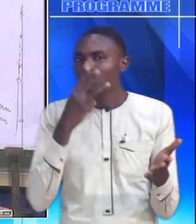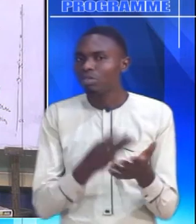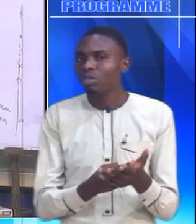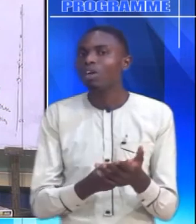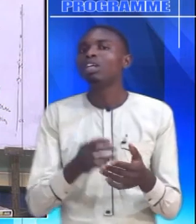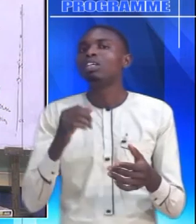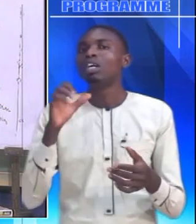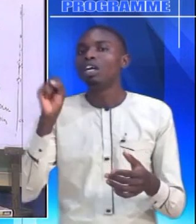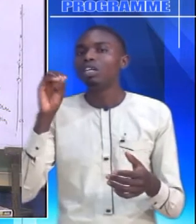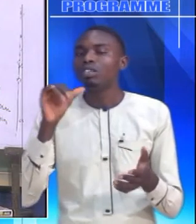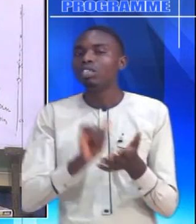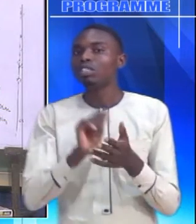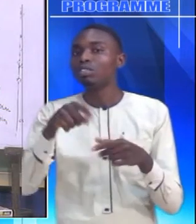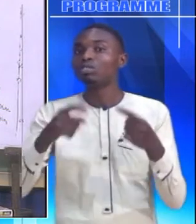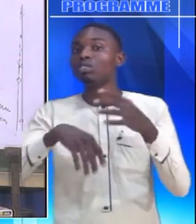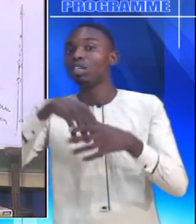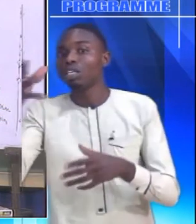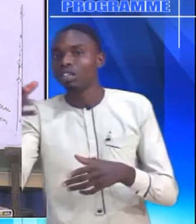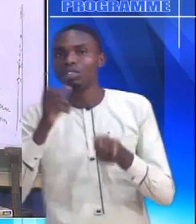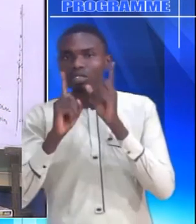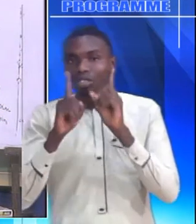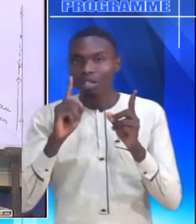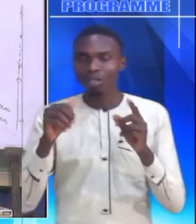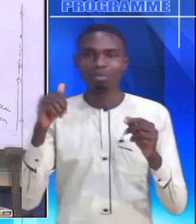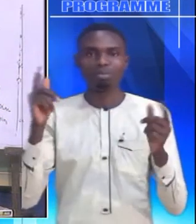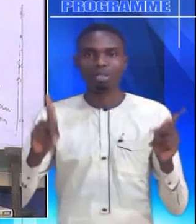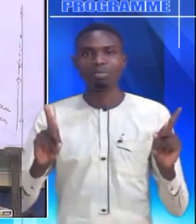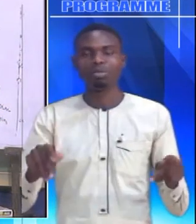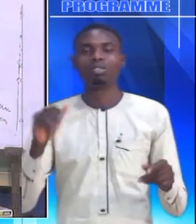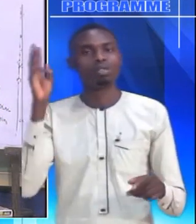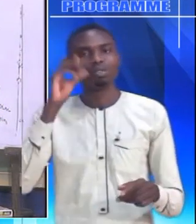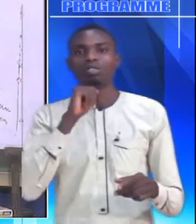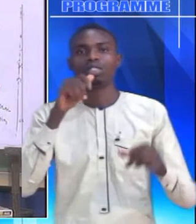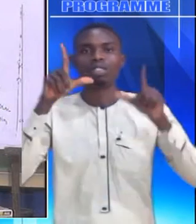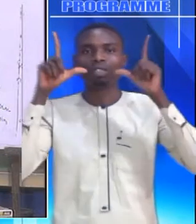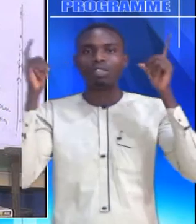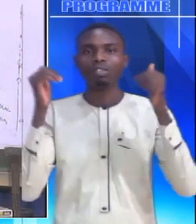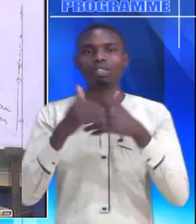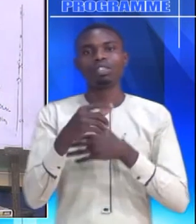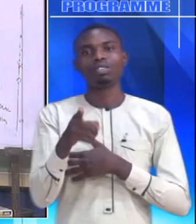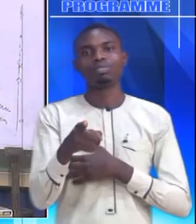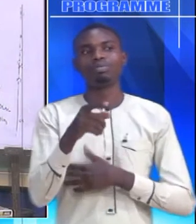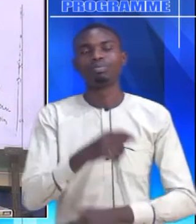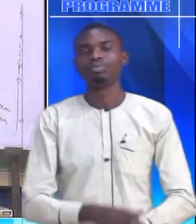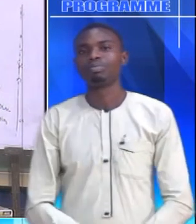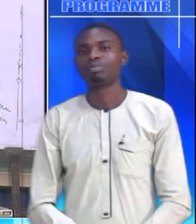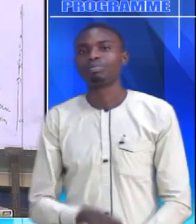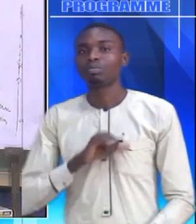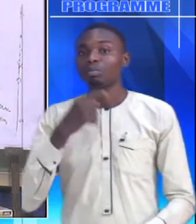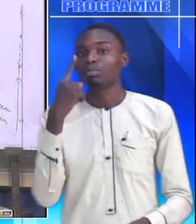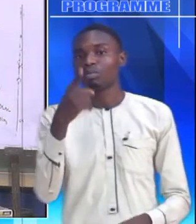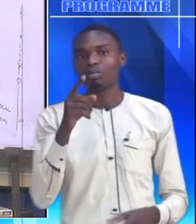of English language. So, as I've told you, endeavor to get a very good